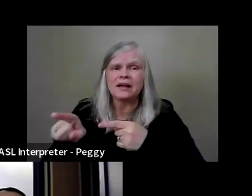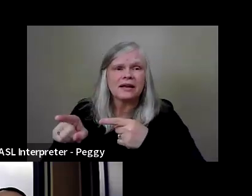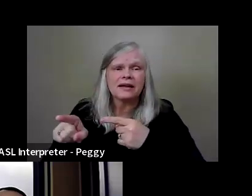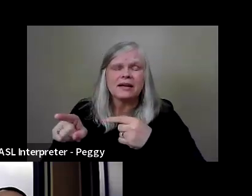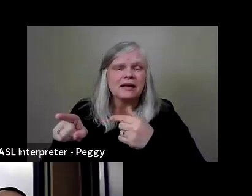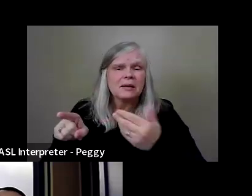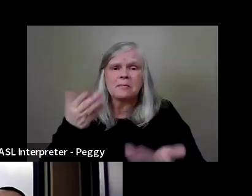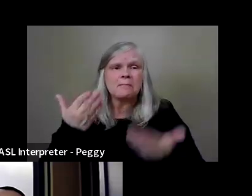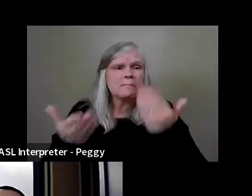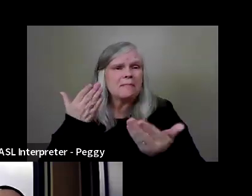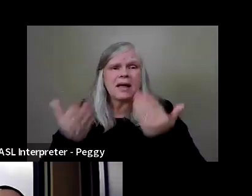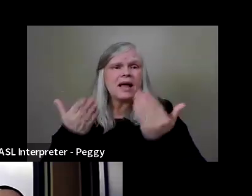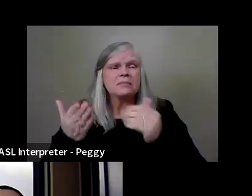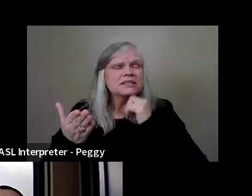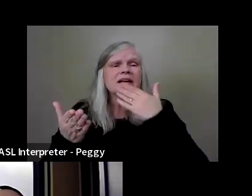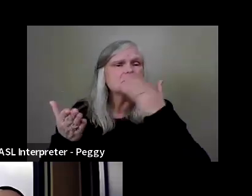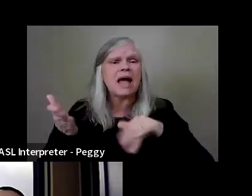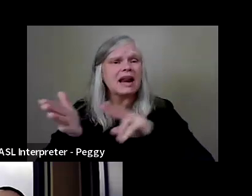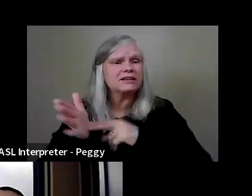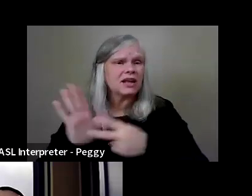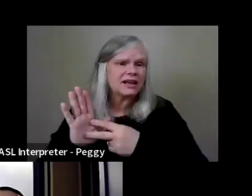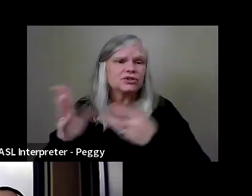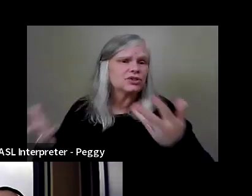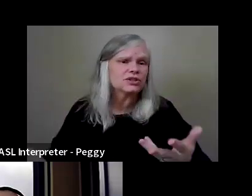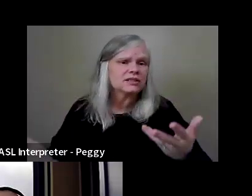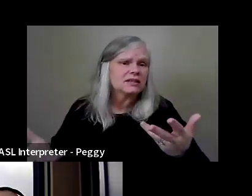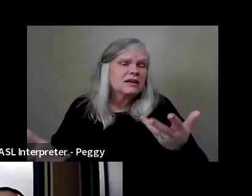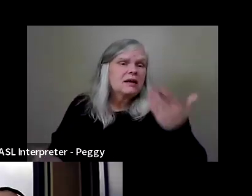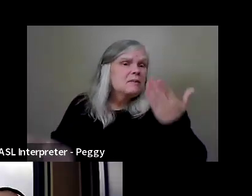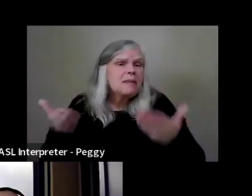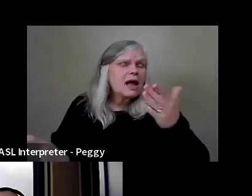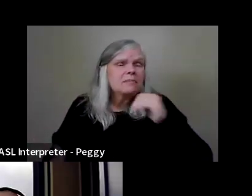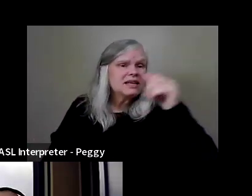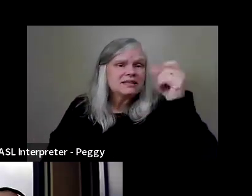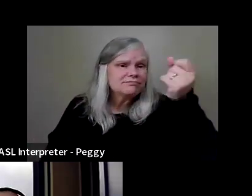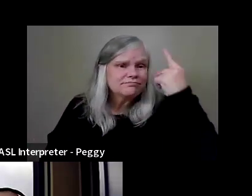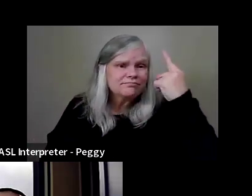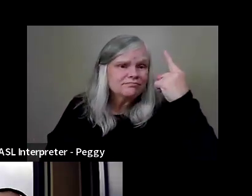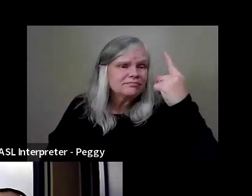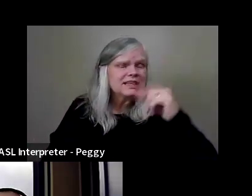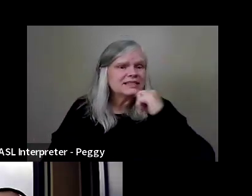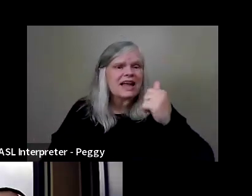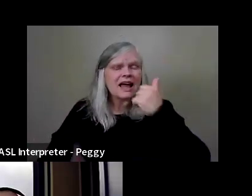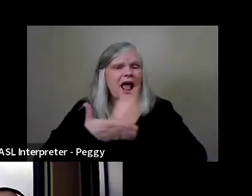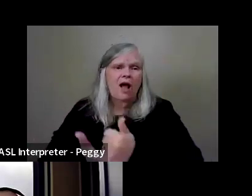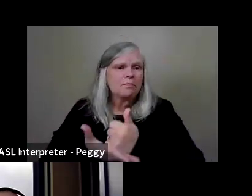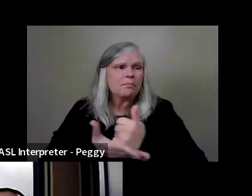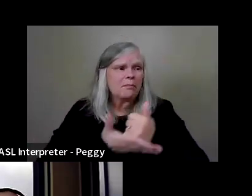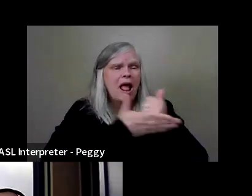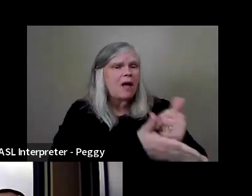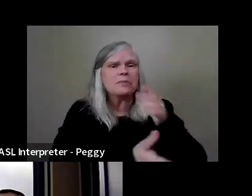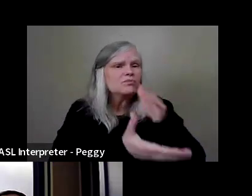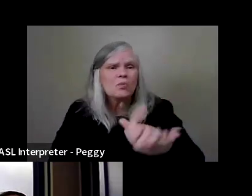not have bad intentions. He might just not realize that it's not helpful to kind of put her